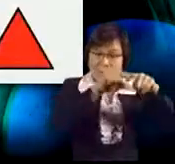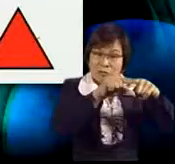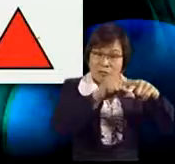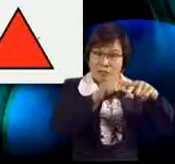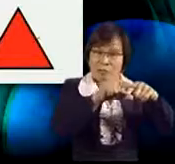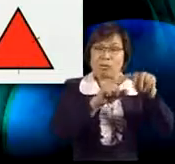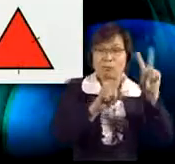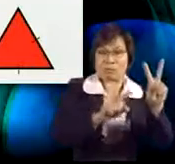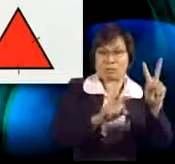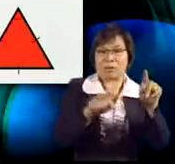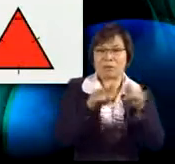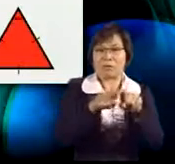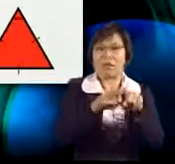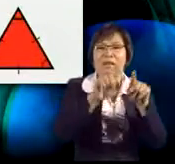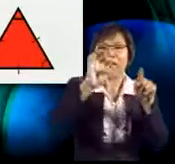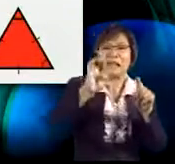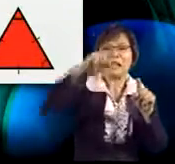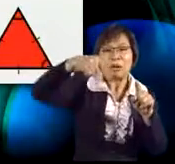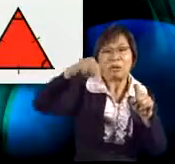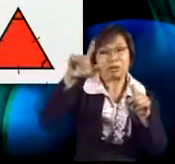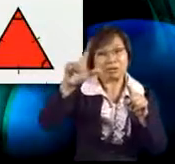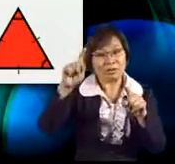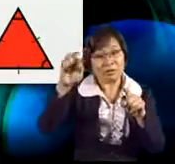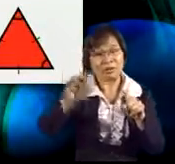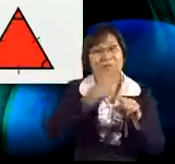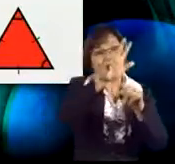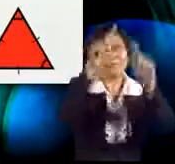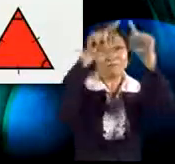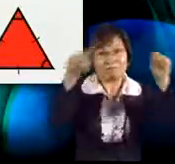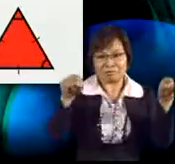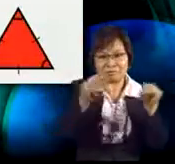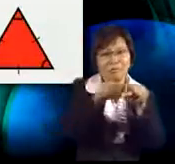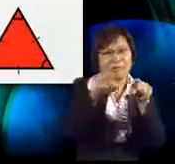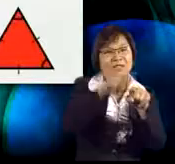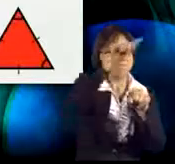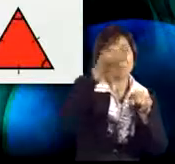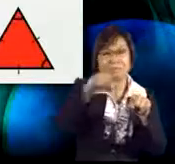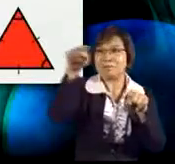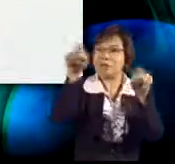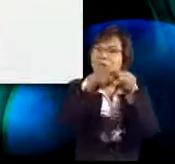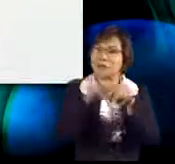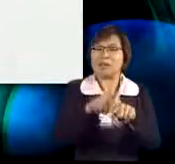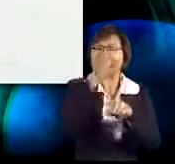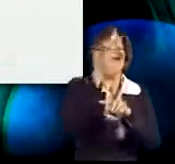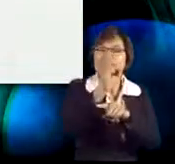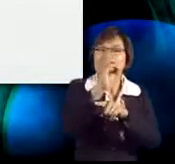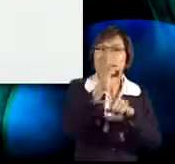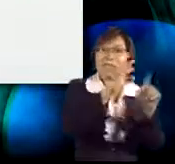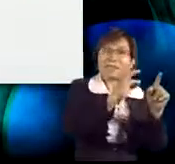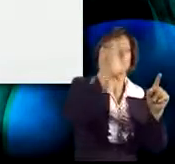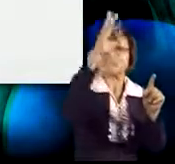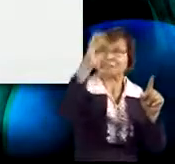into 1. Equilateral triangle. It has 3 equal sides and 3 equal angles of 60 degrees